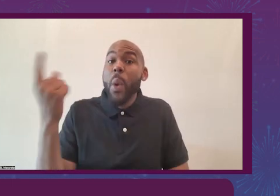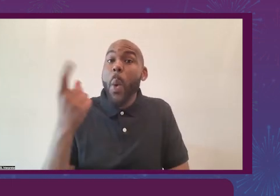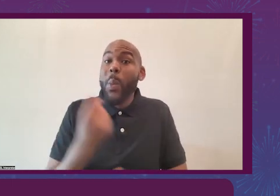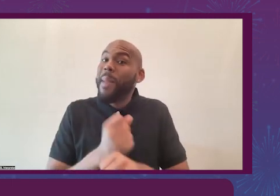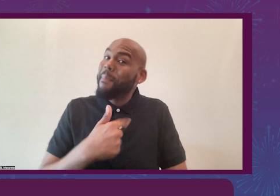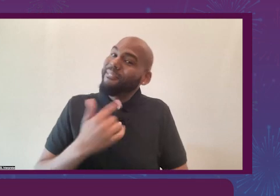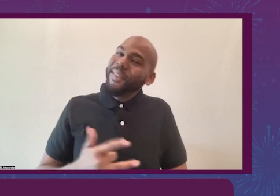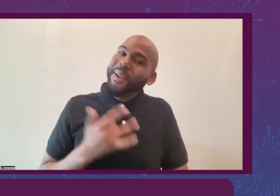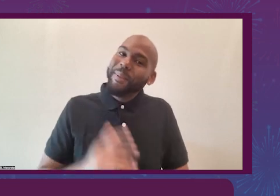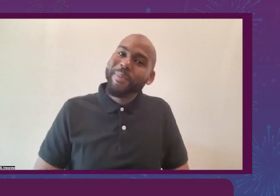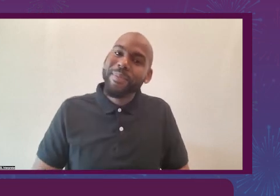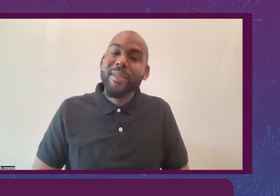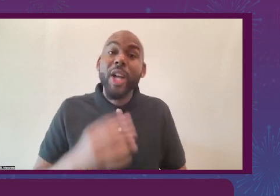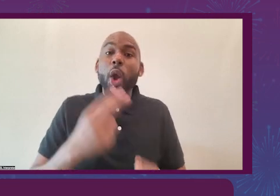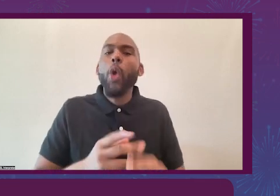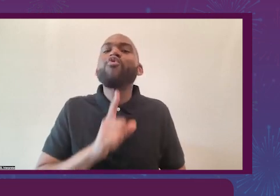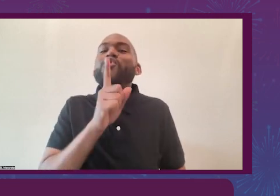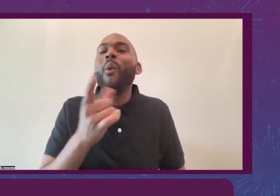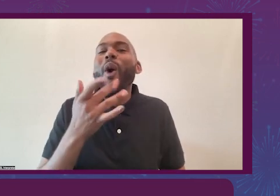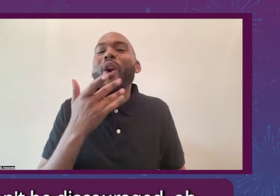True Colors.